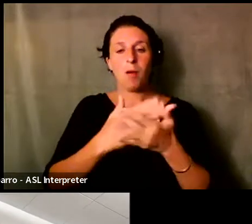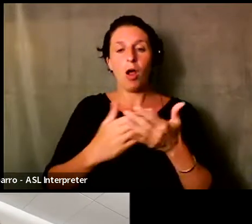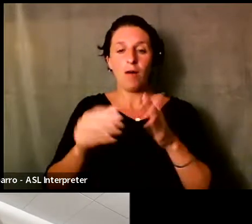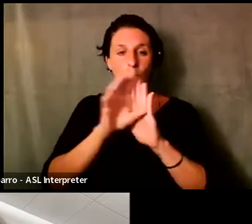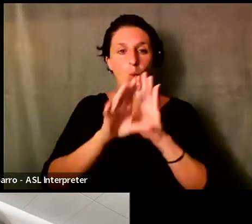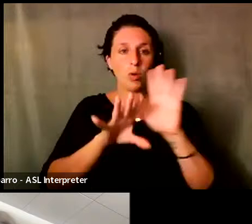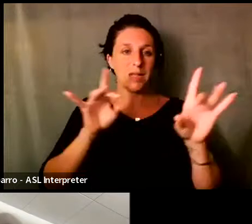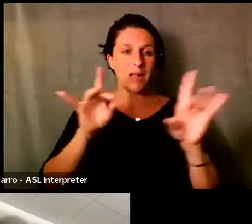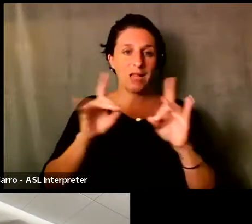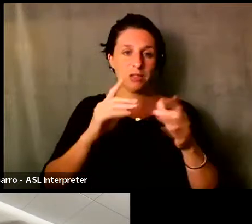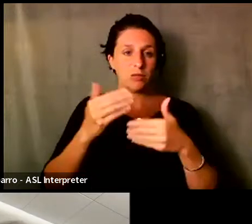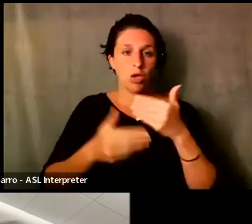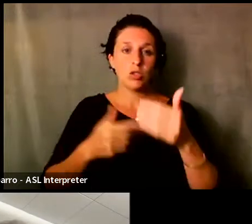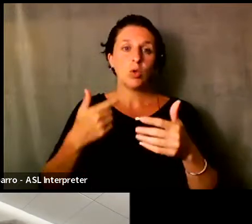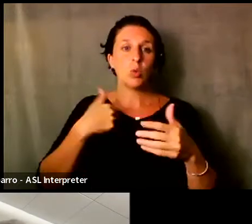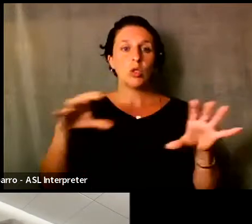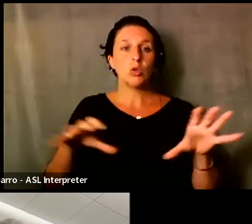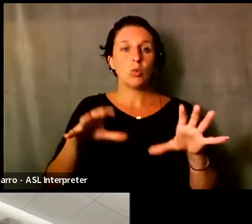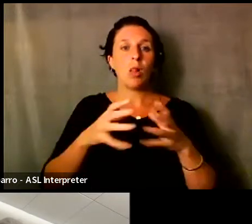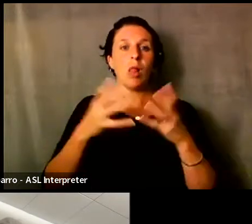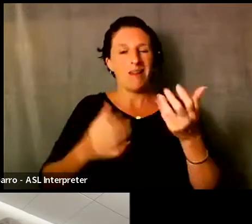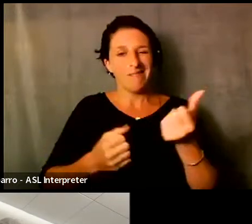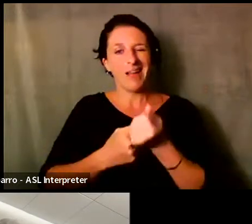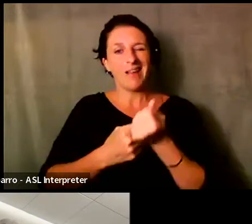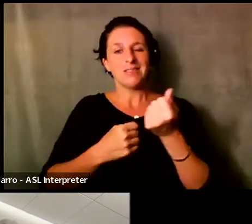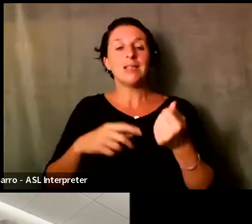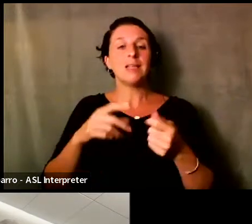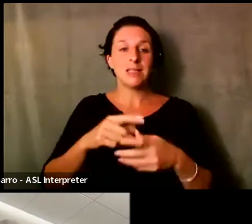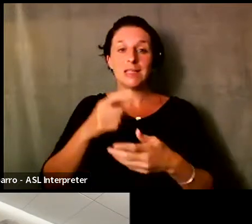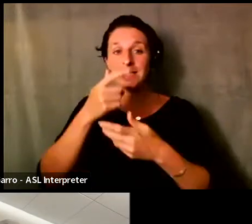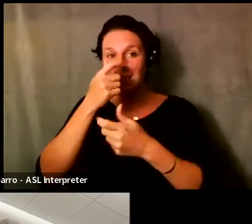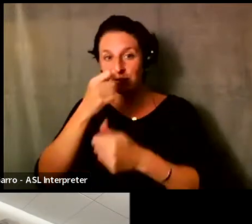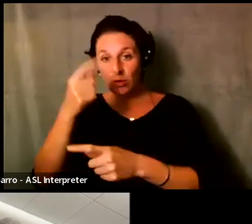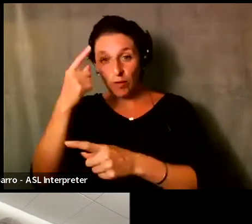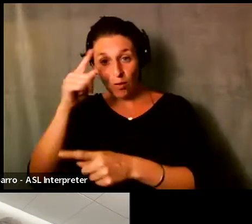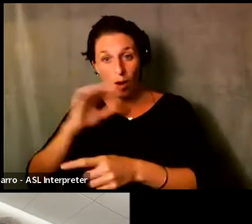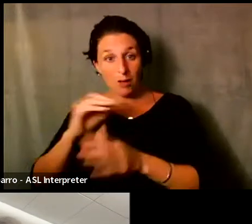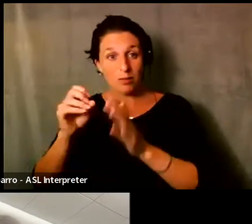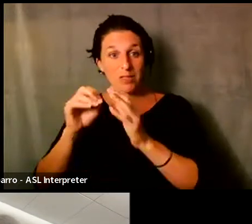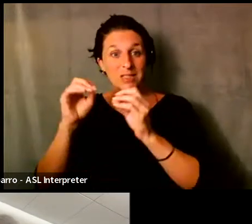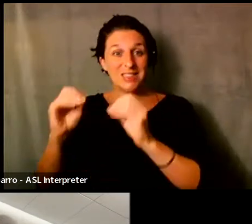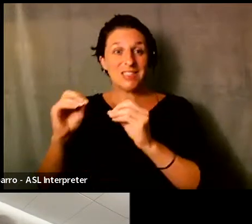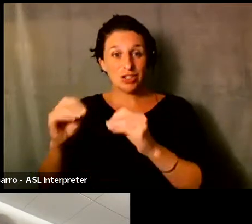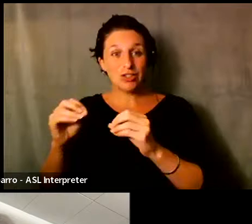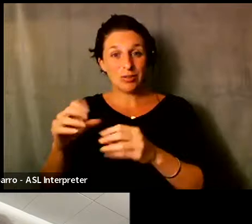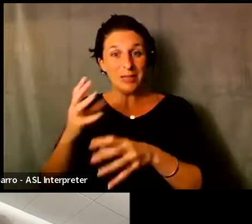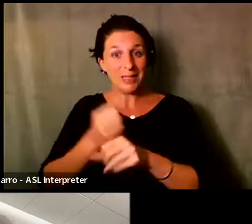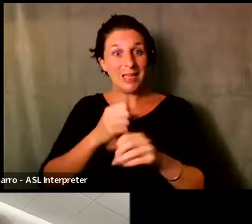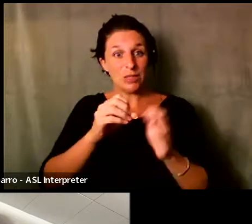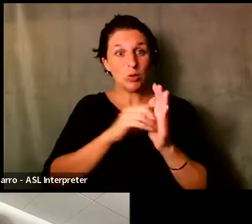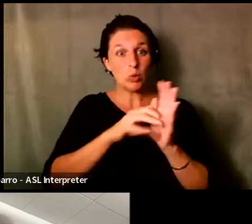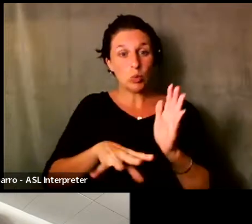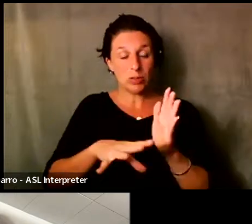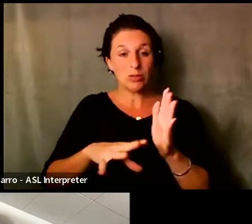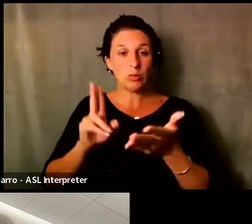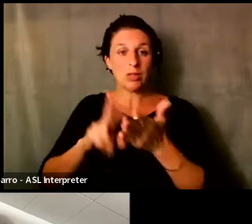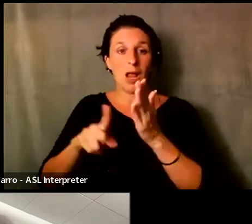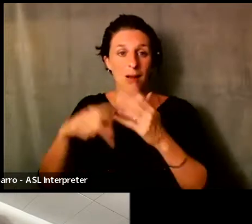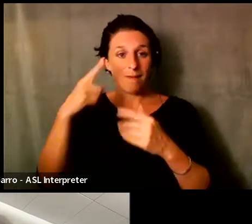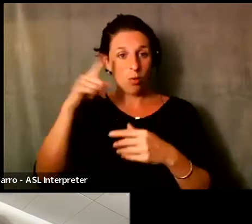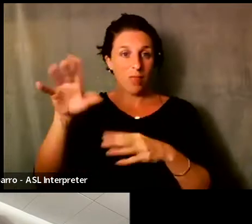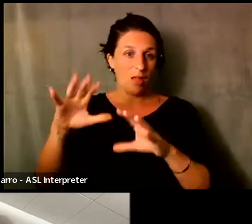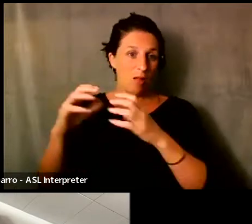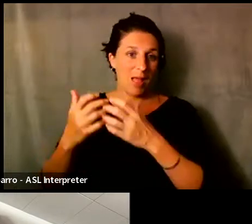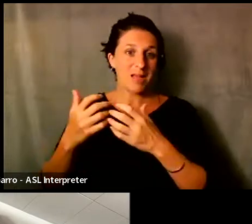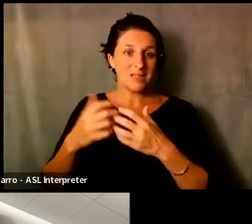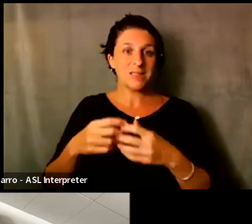we do a lot of like advocacy, and it's in the interest of our teachers to get students to sign up for their classes. Yeah, so there's a system in place